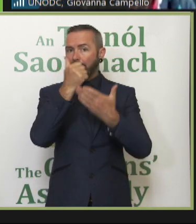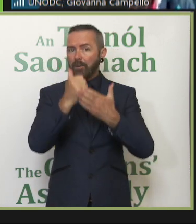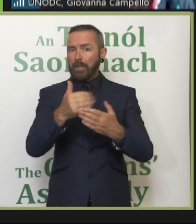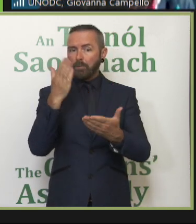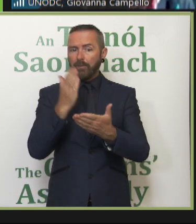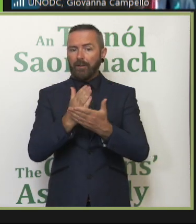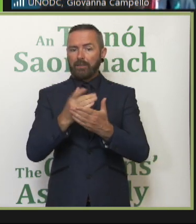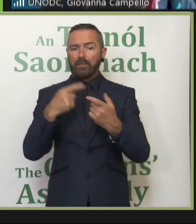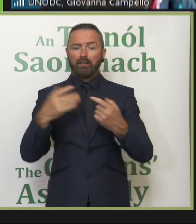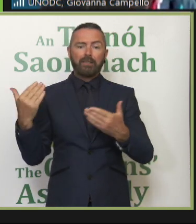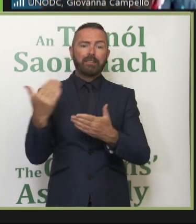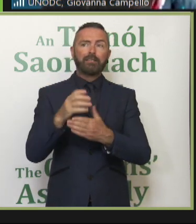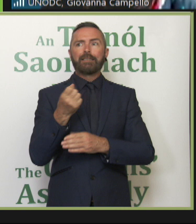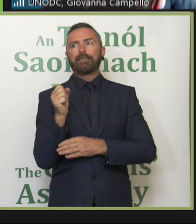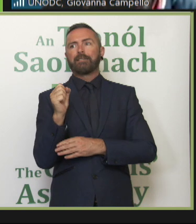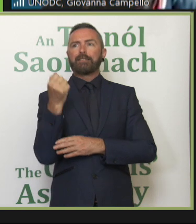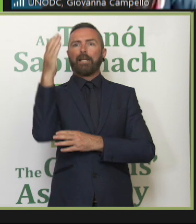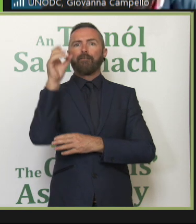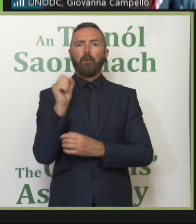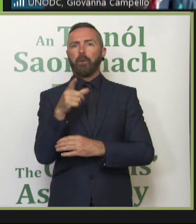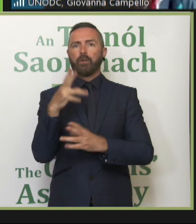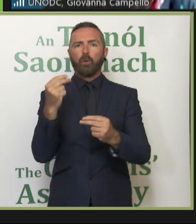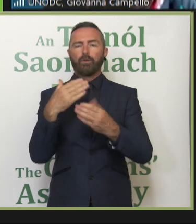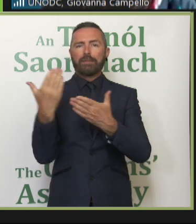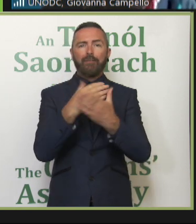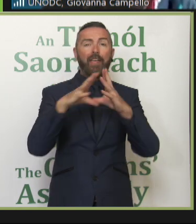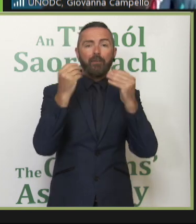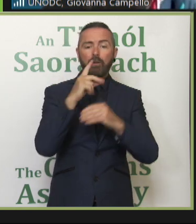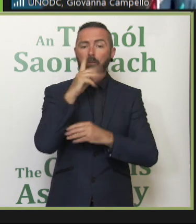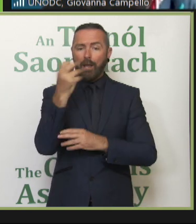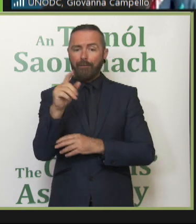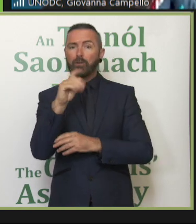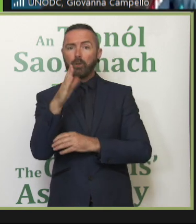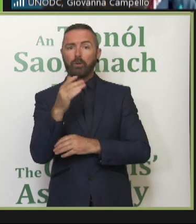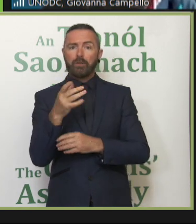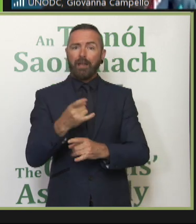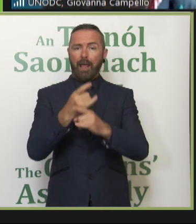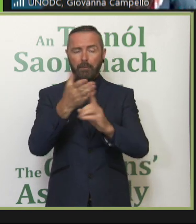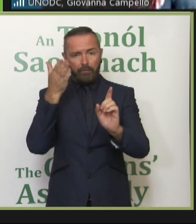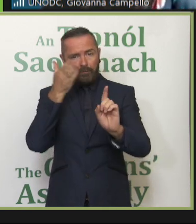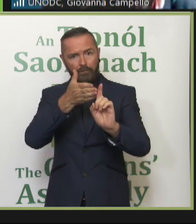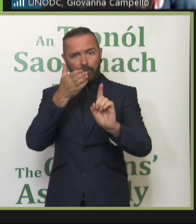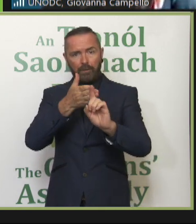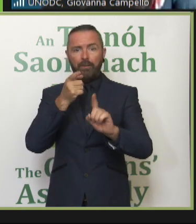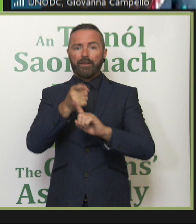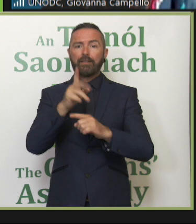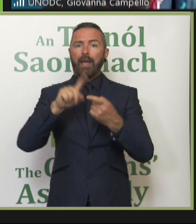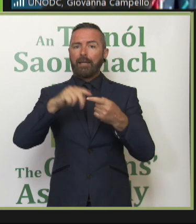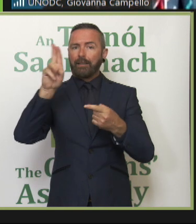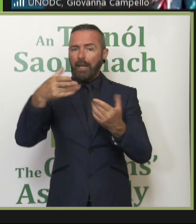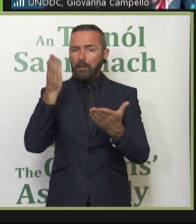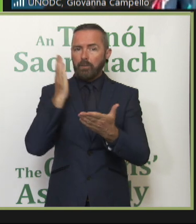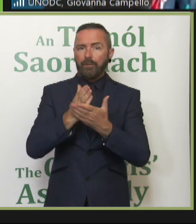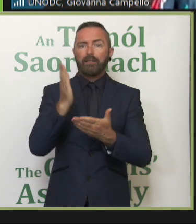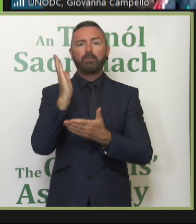silver bullet, but we do have tools that address those inequalities and can prevent some of